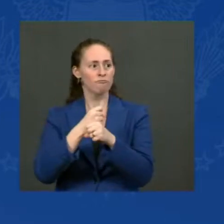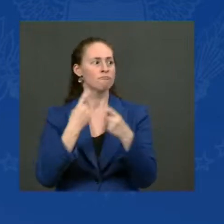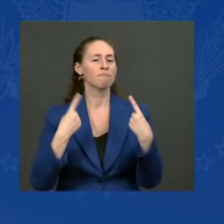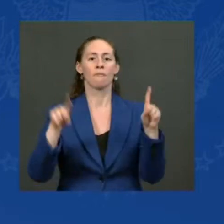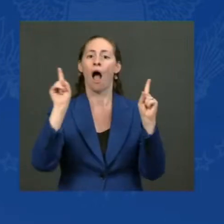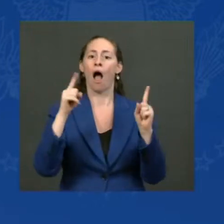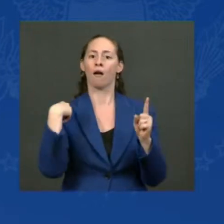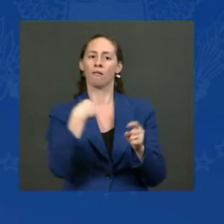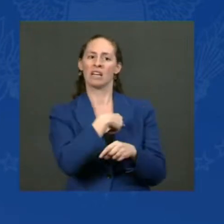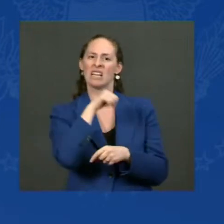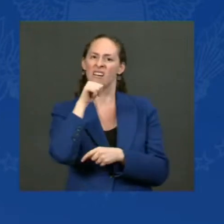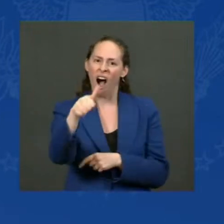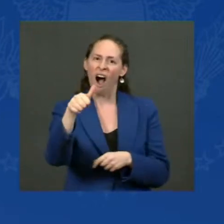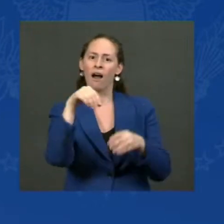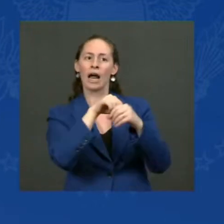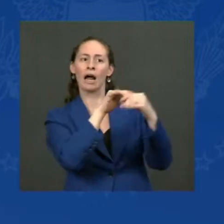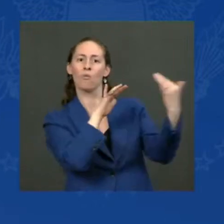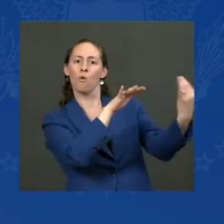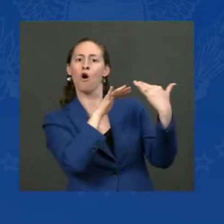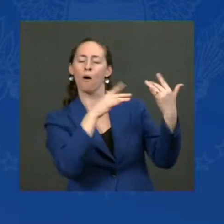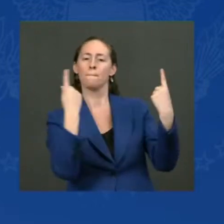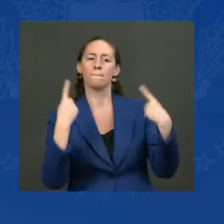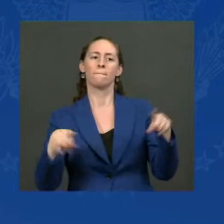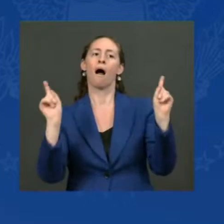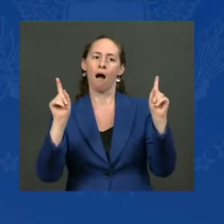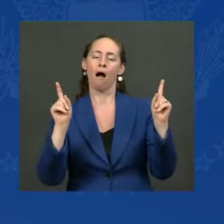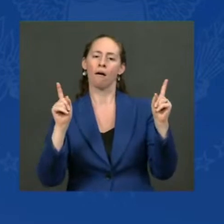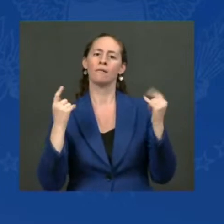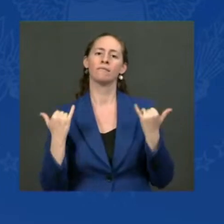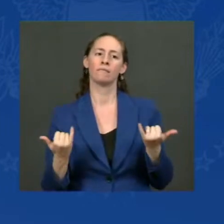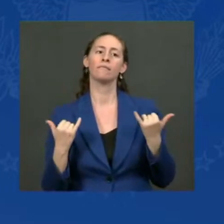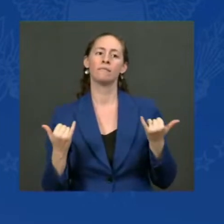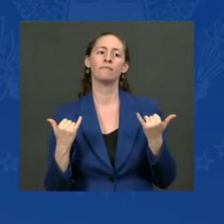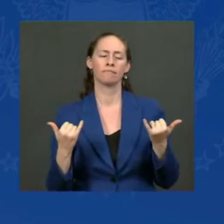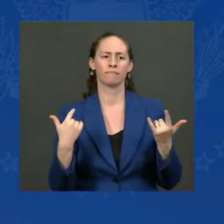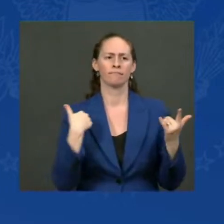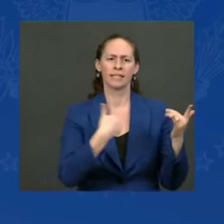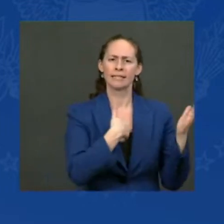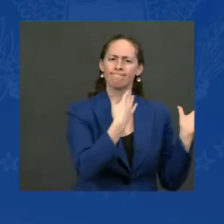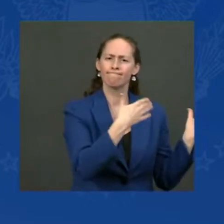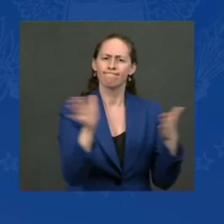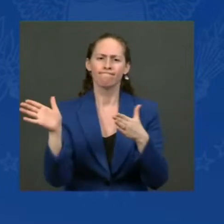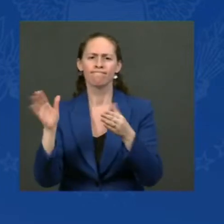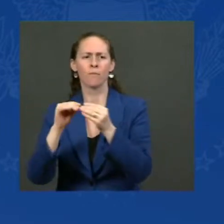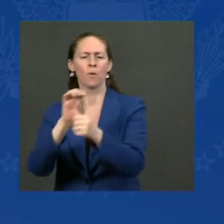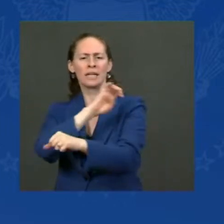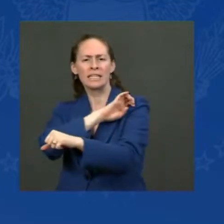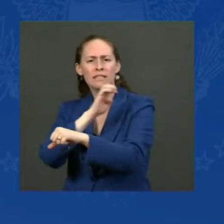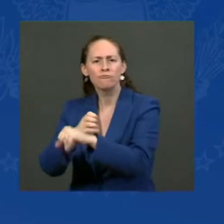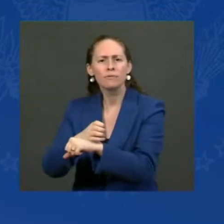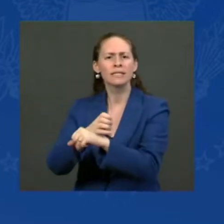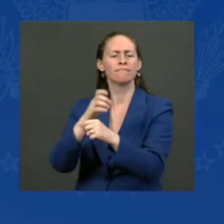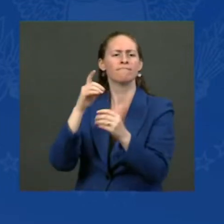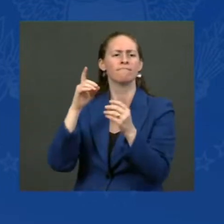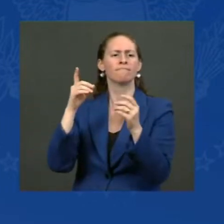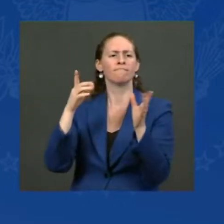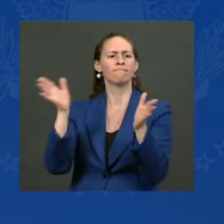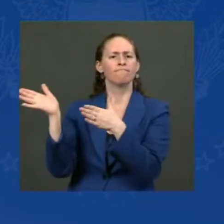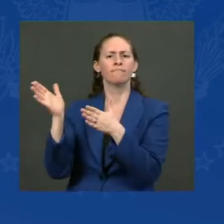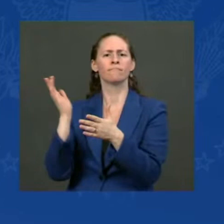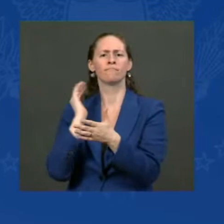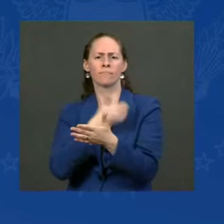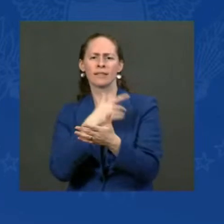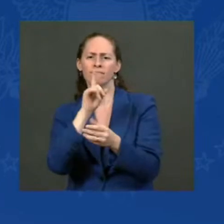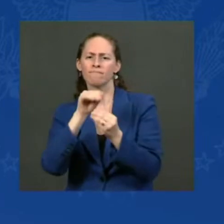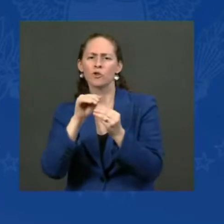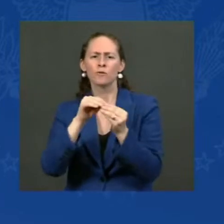page. All the unmatched strength, energy, and commitment, will, and resources of our nation are now fully